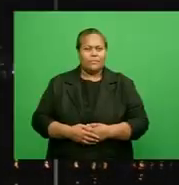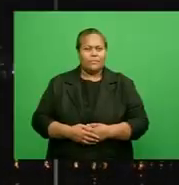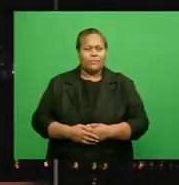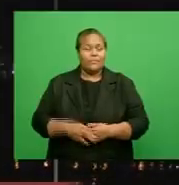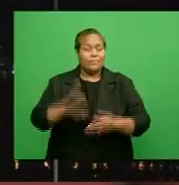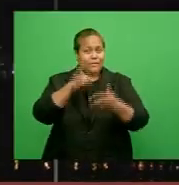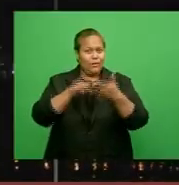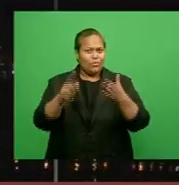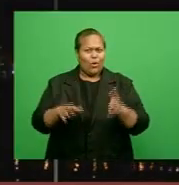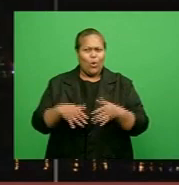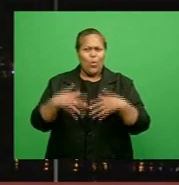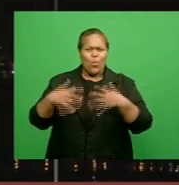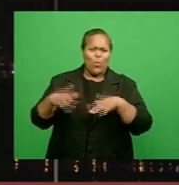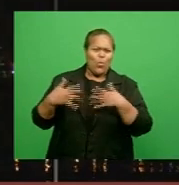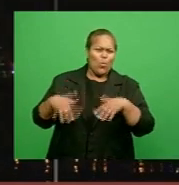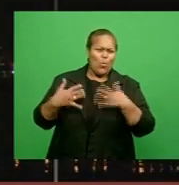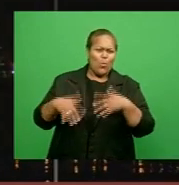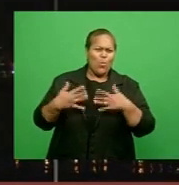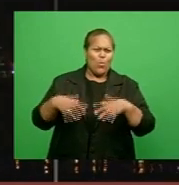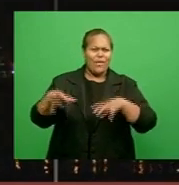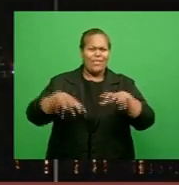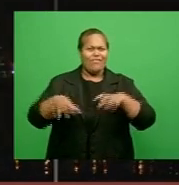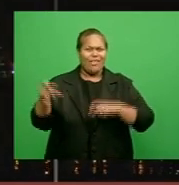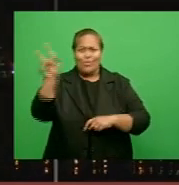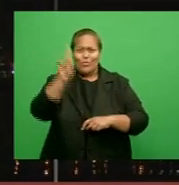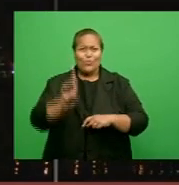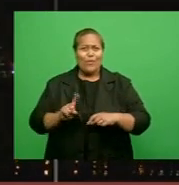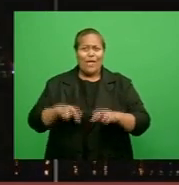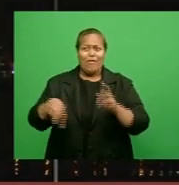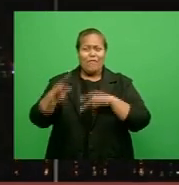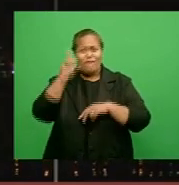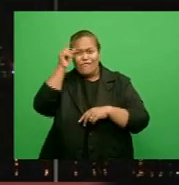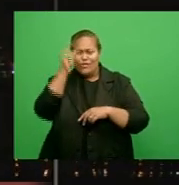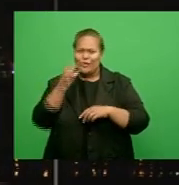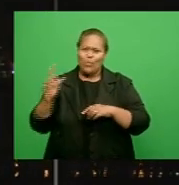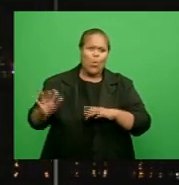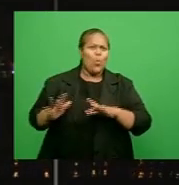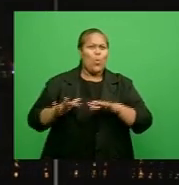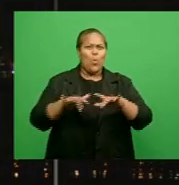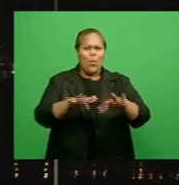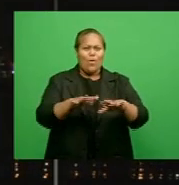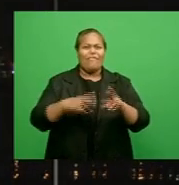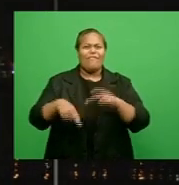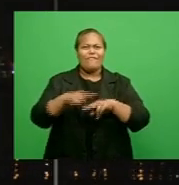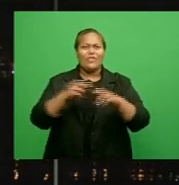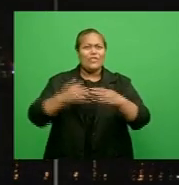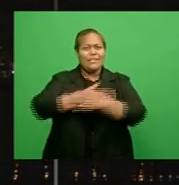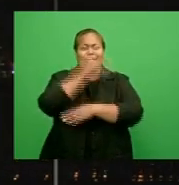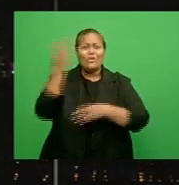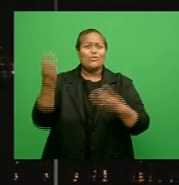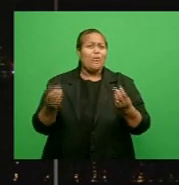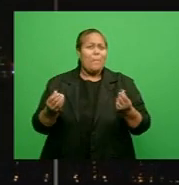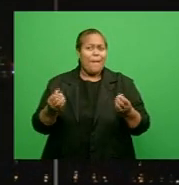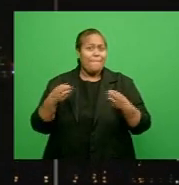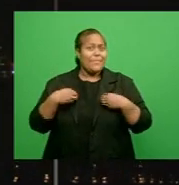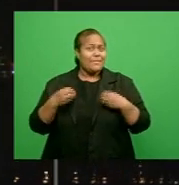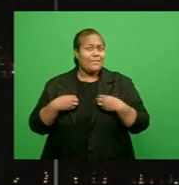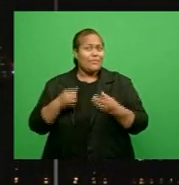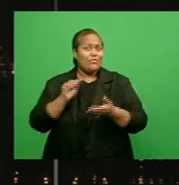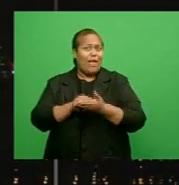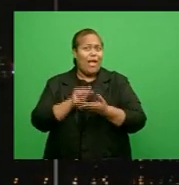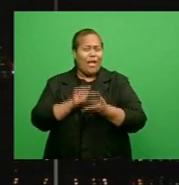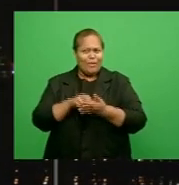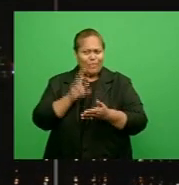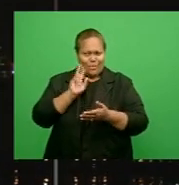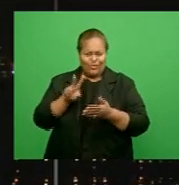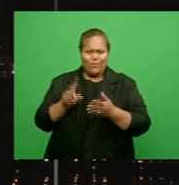Nausori was a hive of activity today as Fijians came out for Fiji Day shopping. One business that's seen some influx is Ishwar & Sons, which